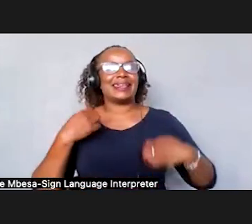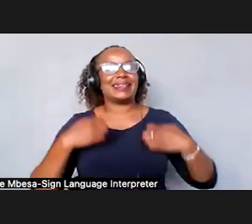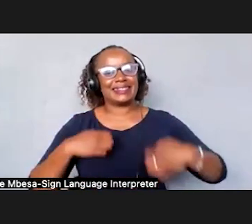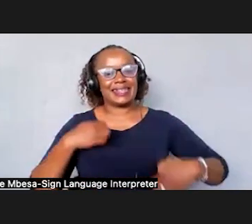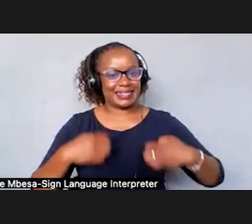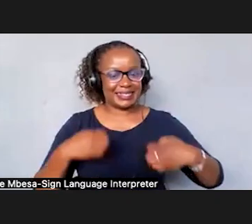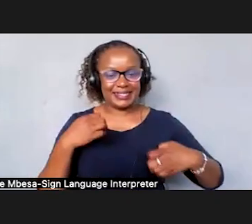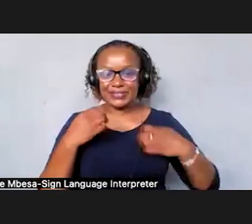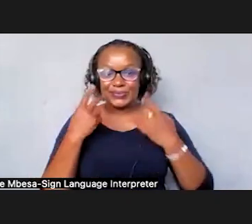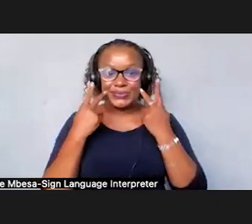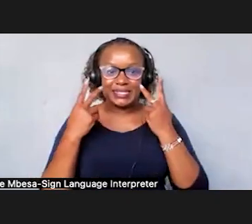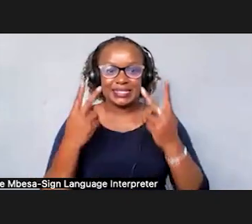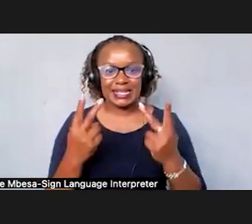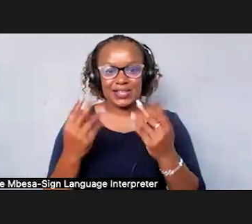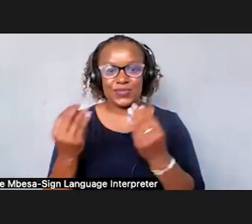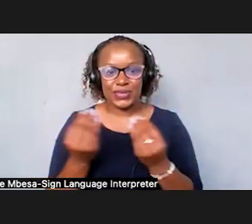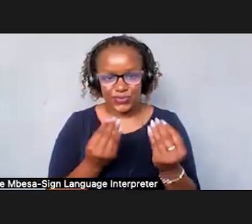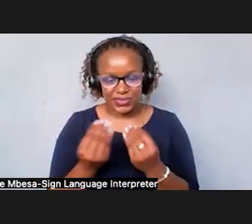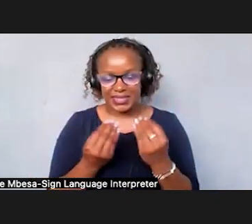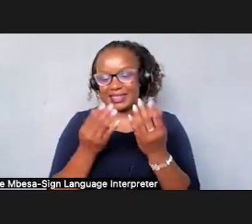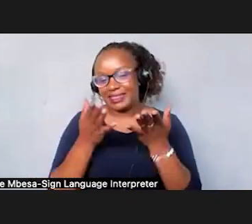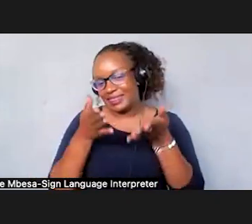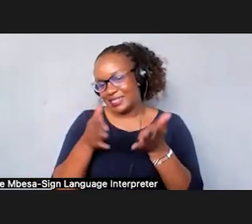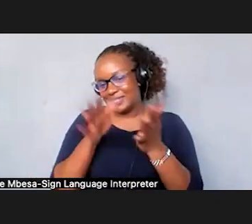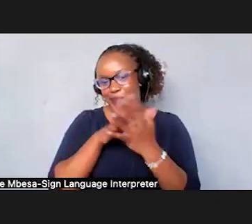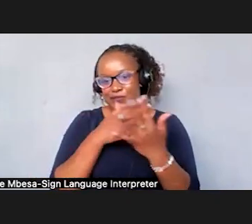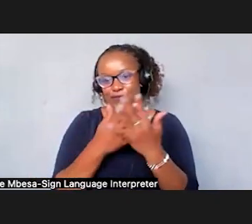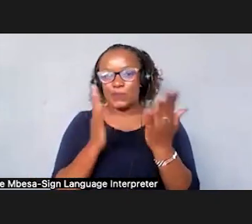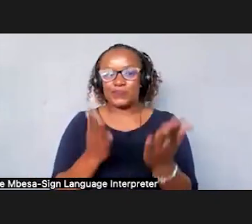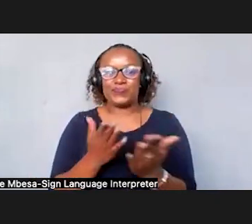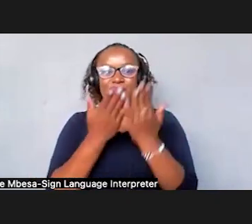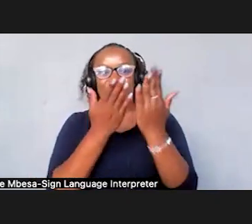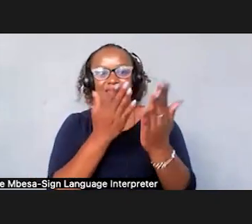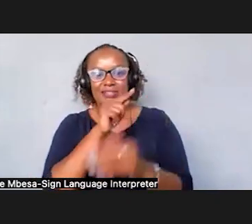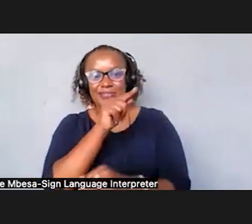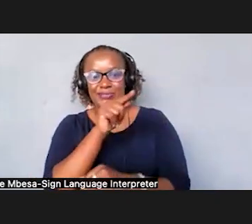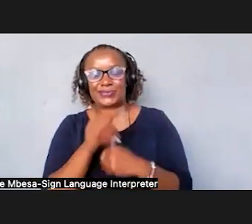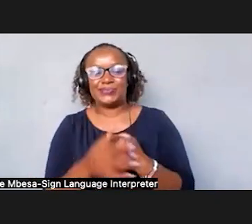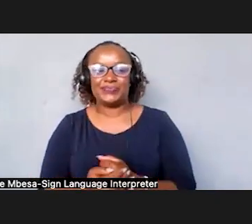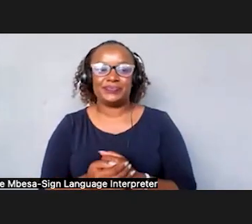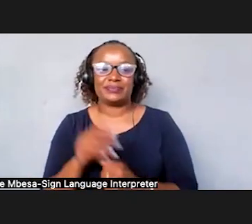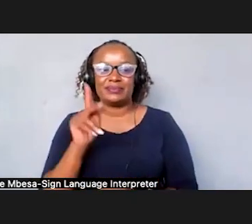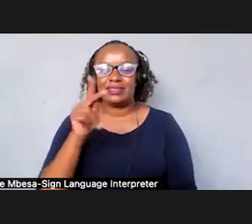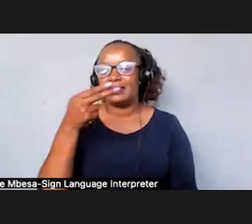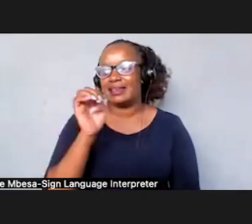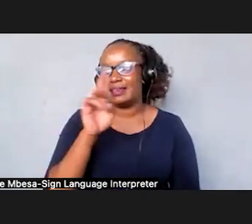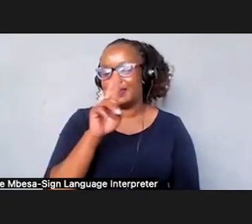Young on this platform. Go ahead, Kera, over to you. Thank you everyone for